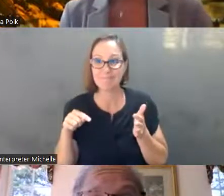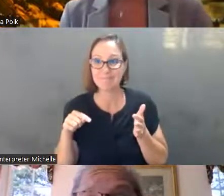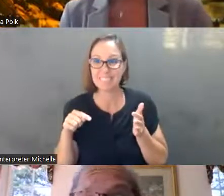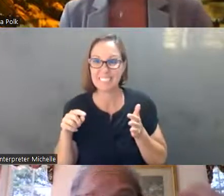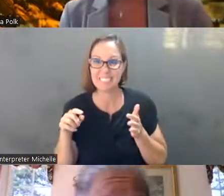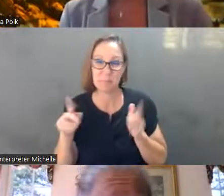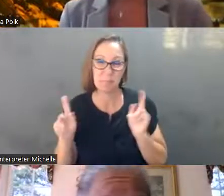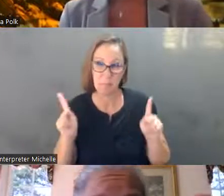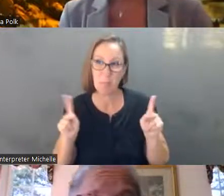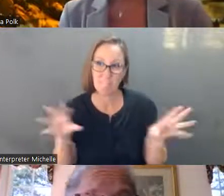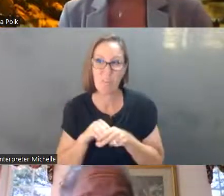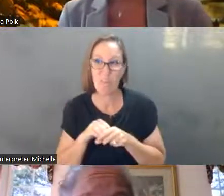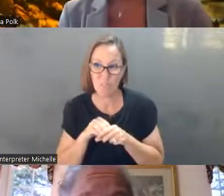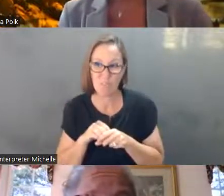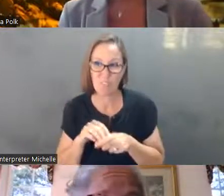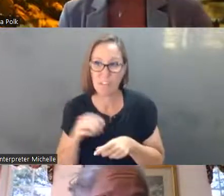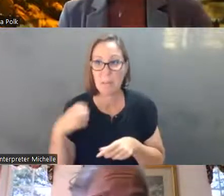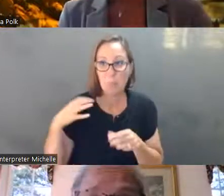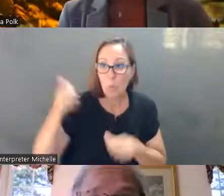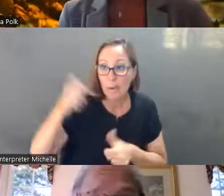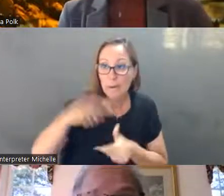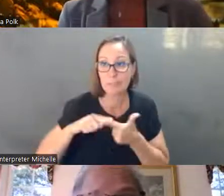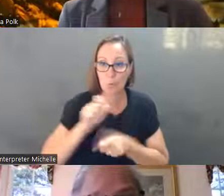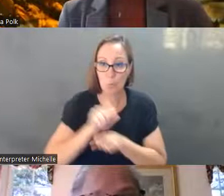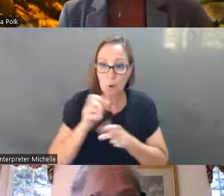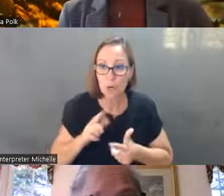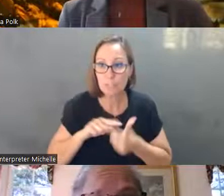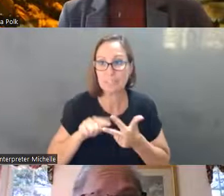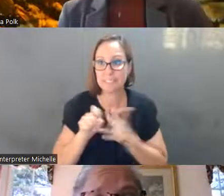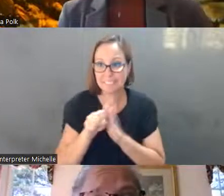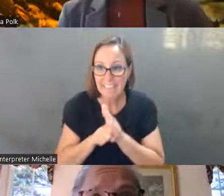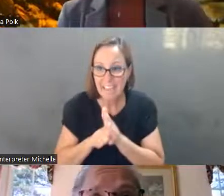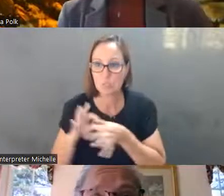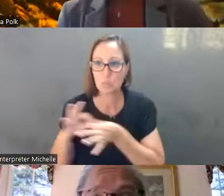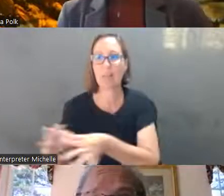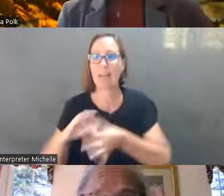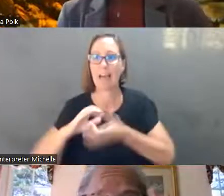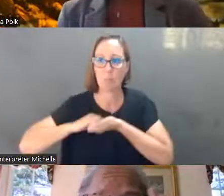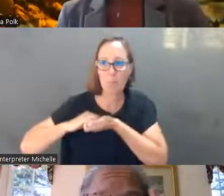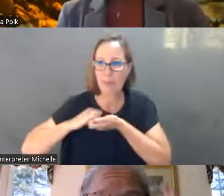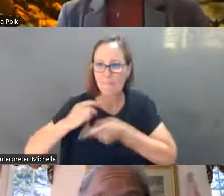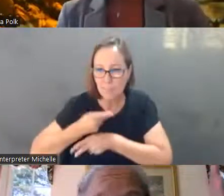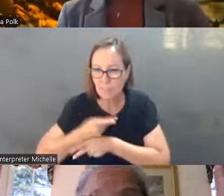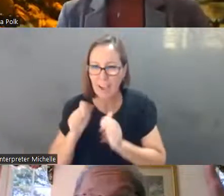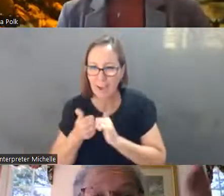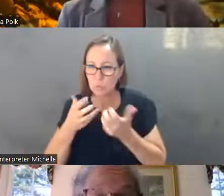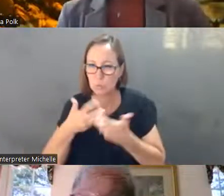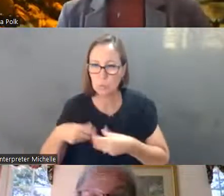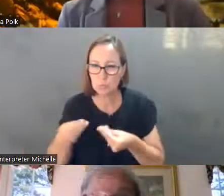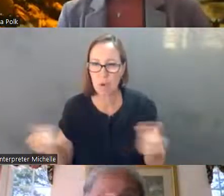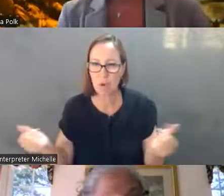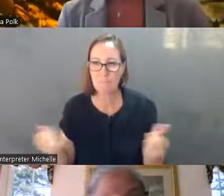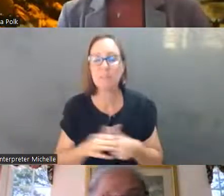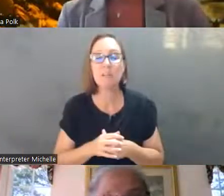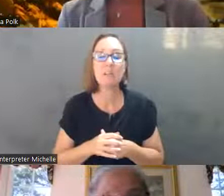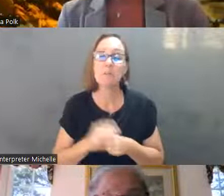stakeholders, be it employers, workers, and the state, to come together to try to help solve this. Because you know, if we're